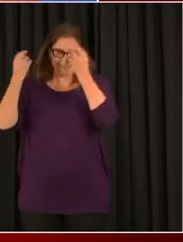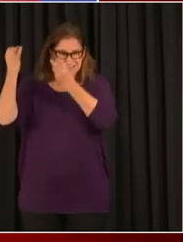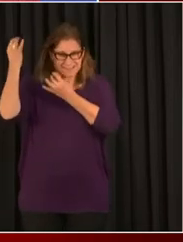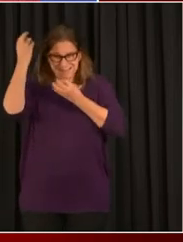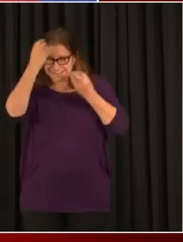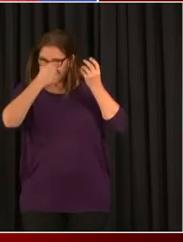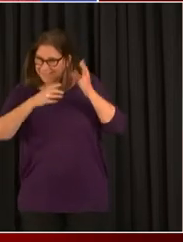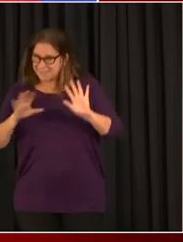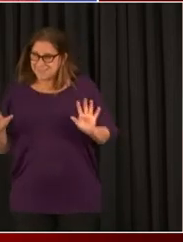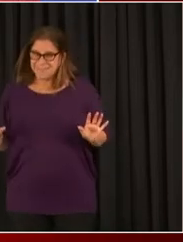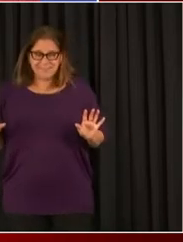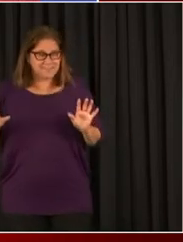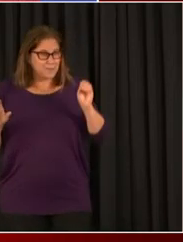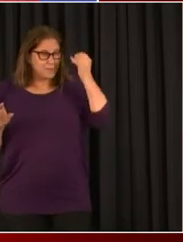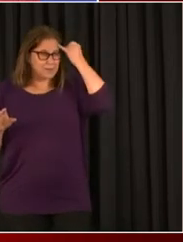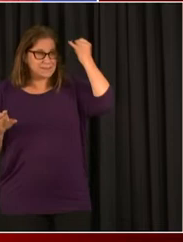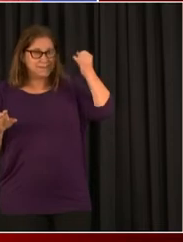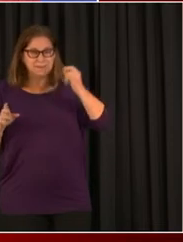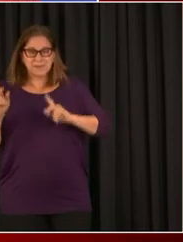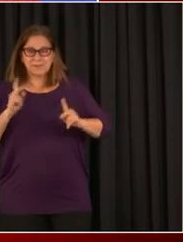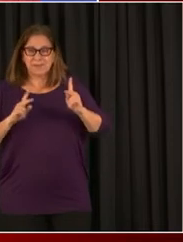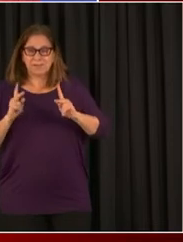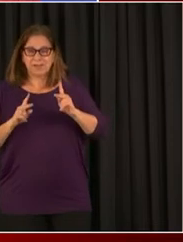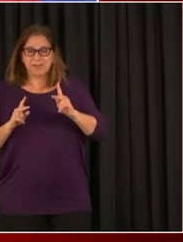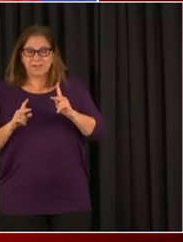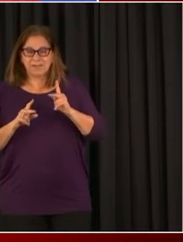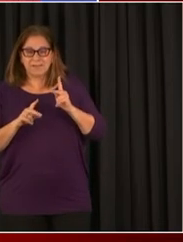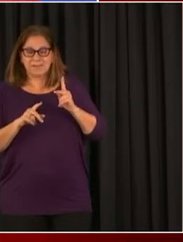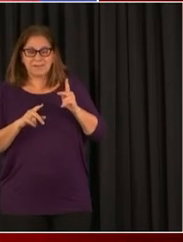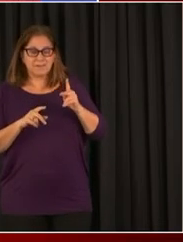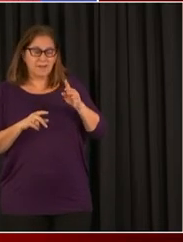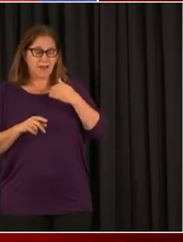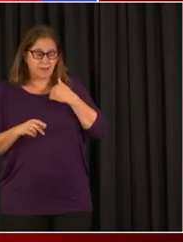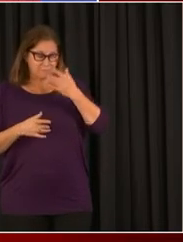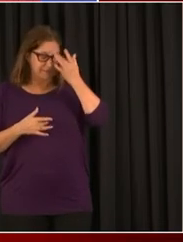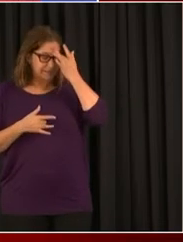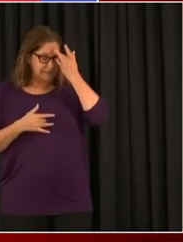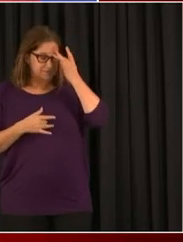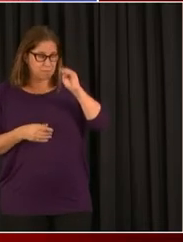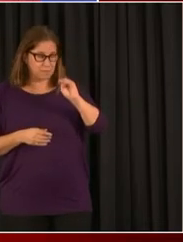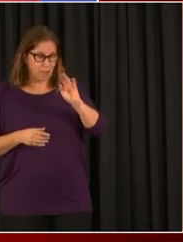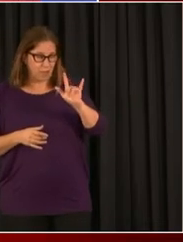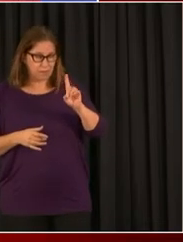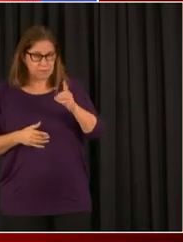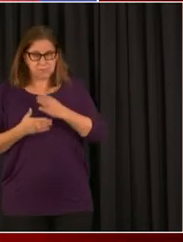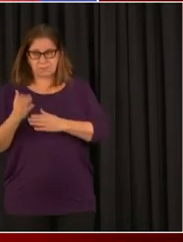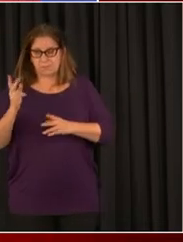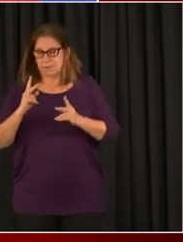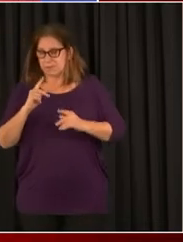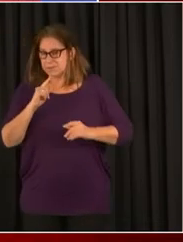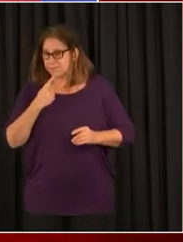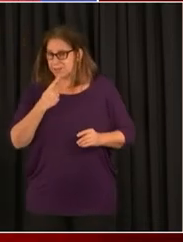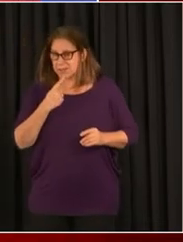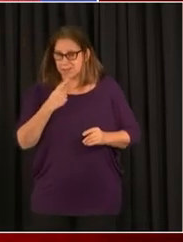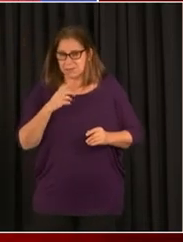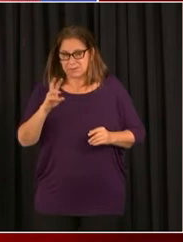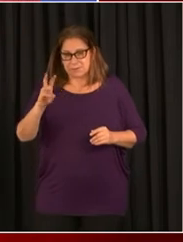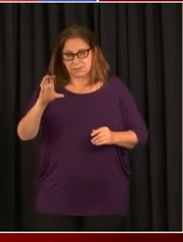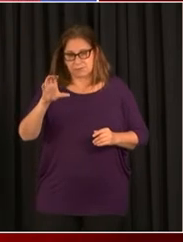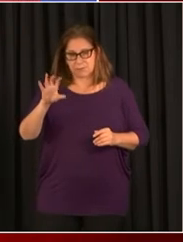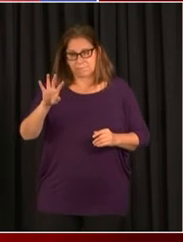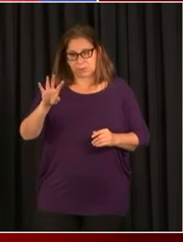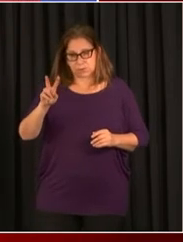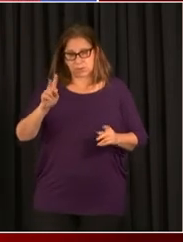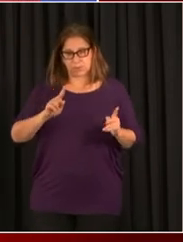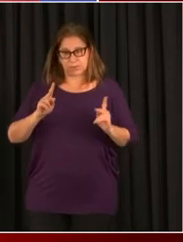You don't know that. 642 people have died here.